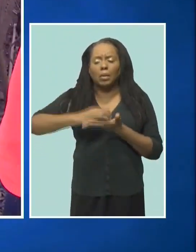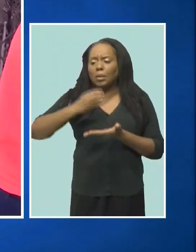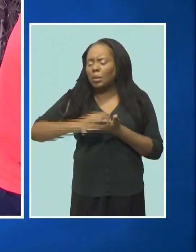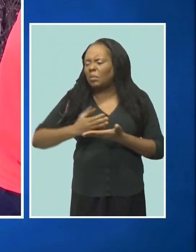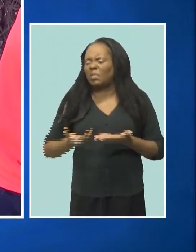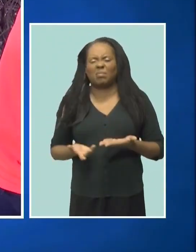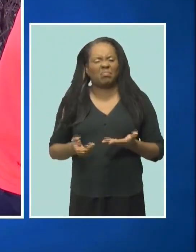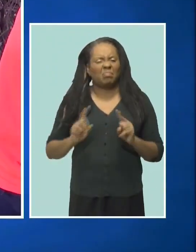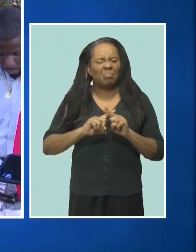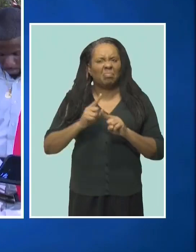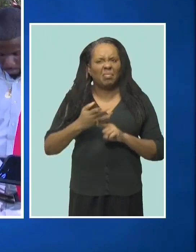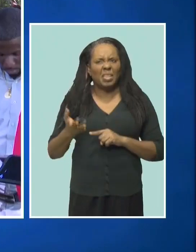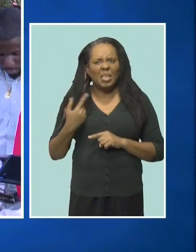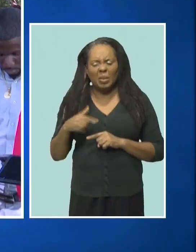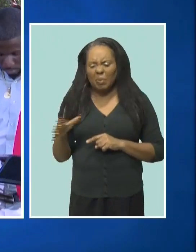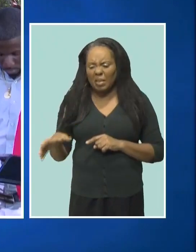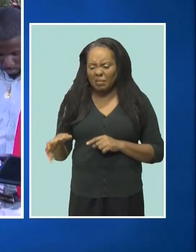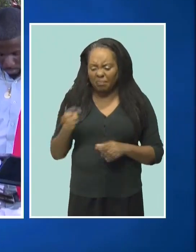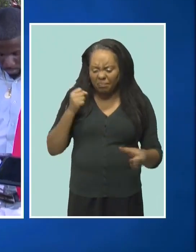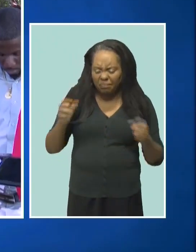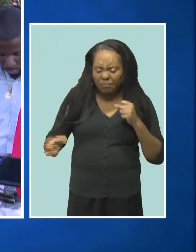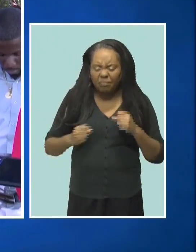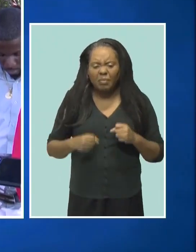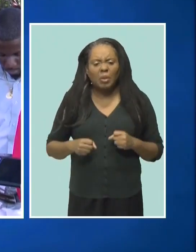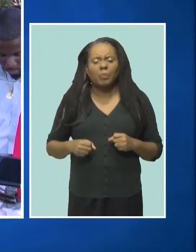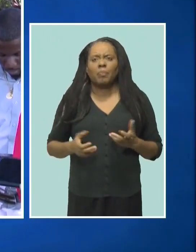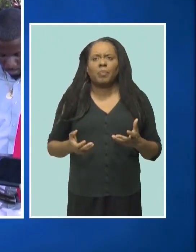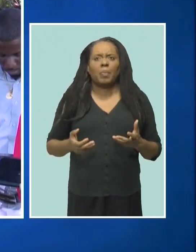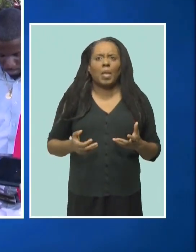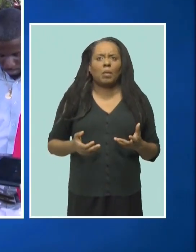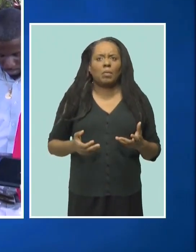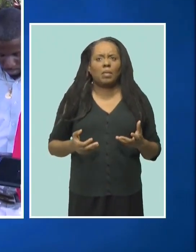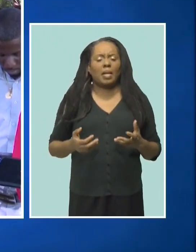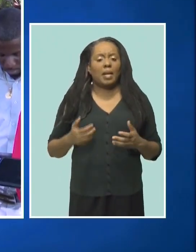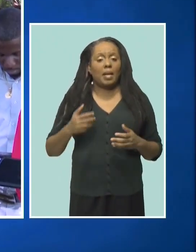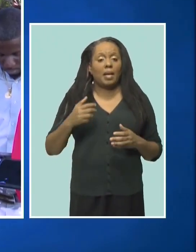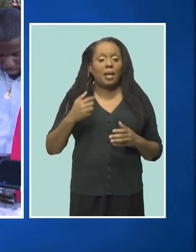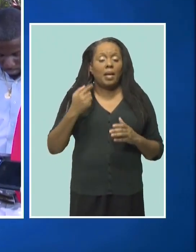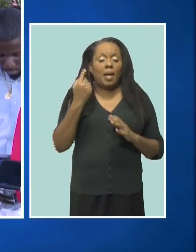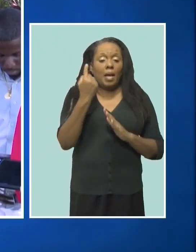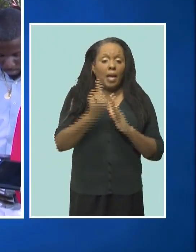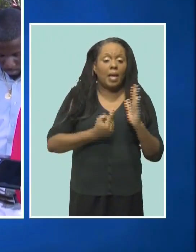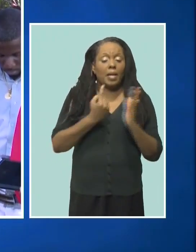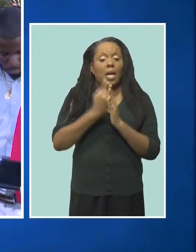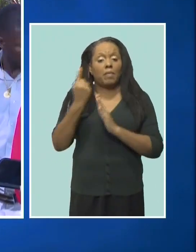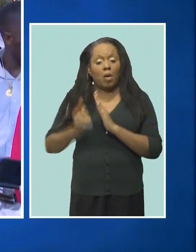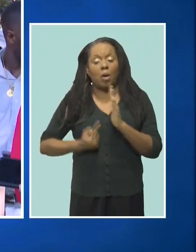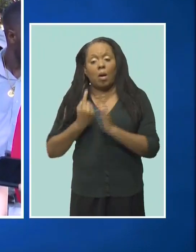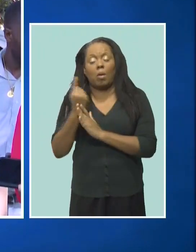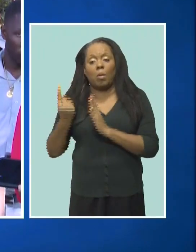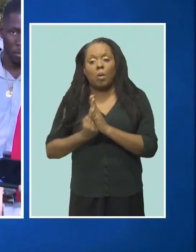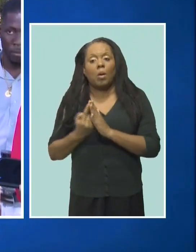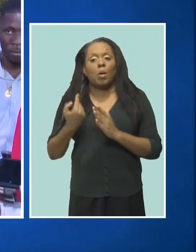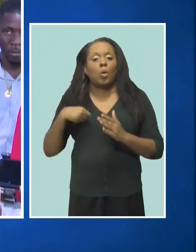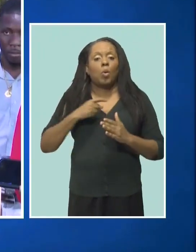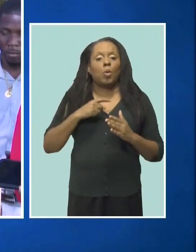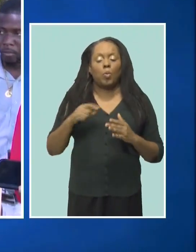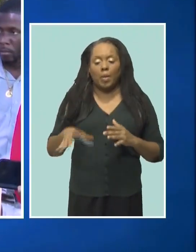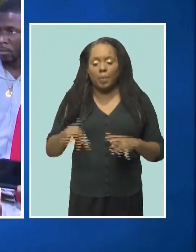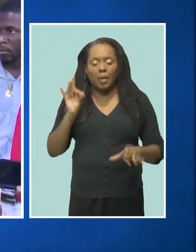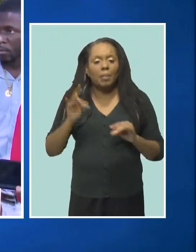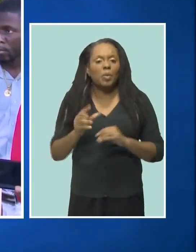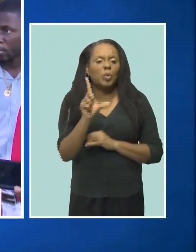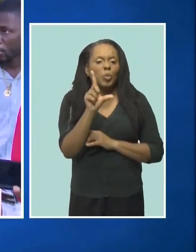waste, we're pulling out upwards of 20 bags of waste per hour with very small teams. So it's a major